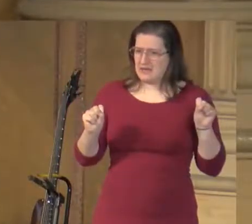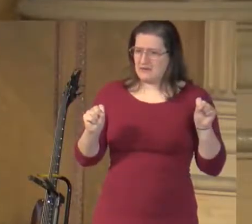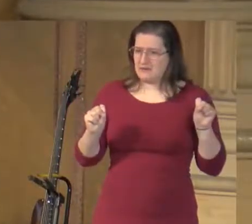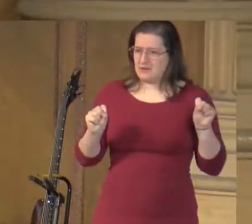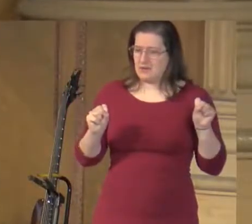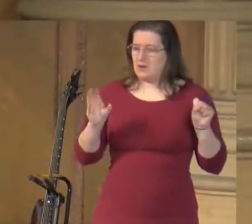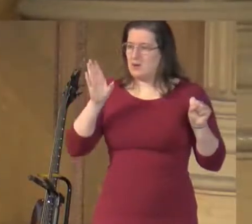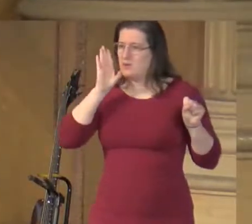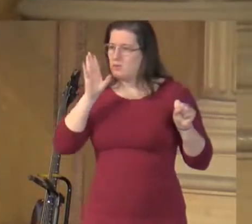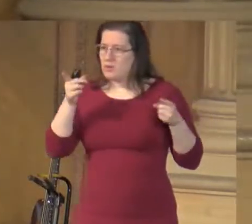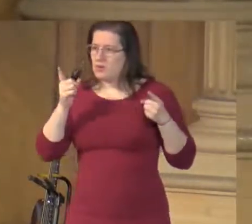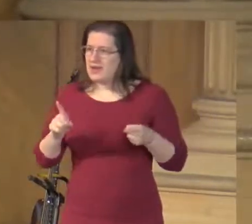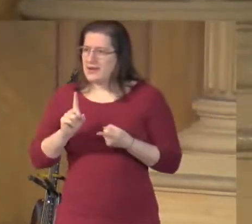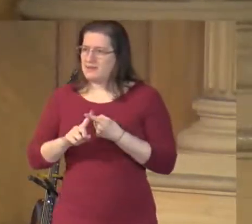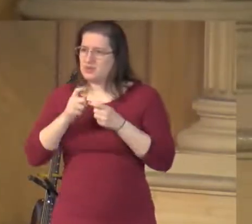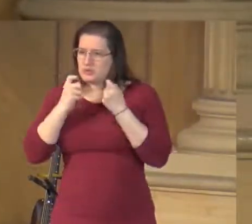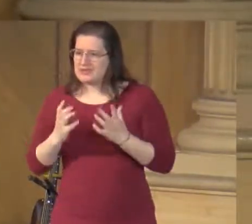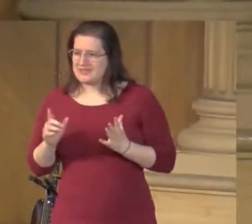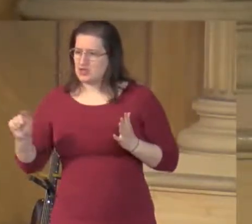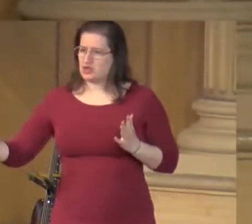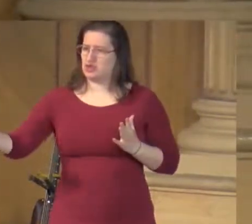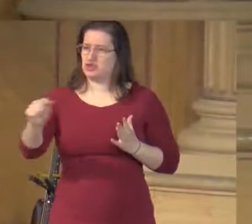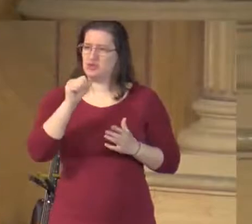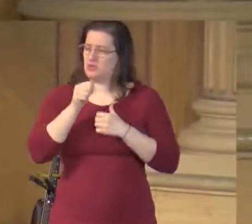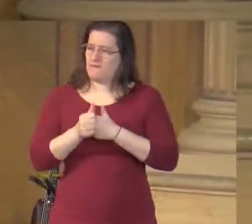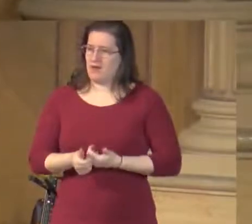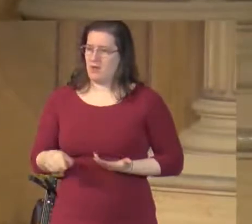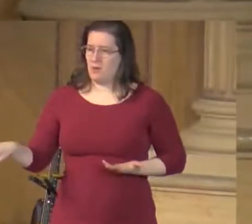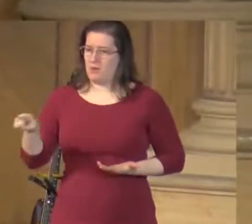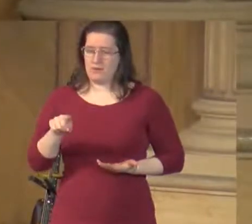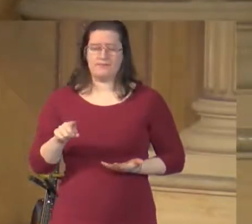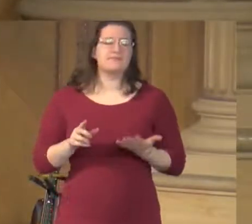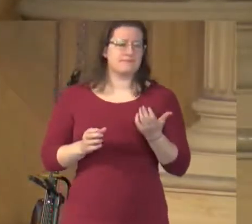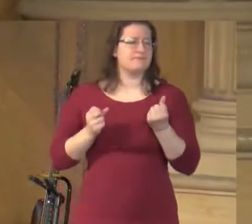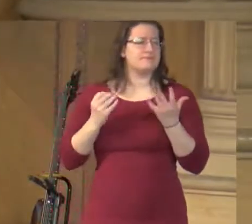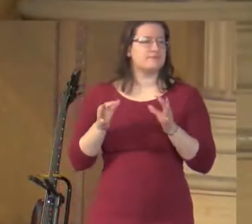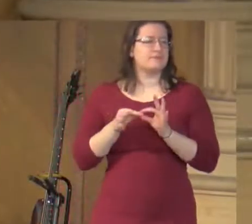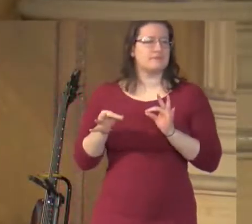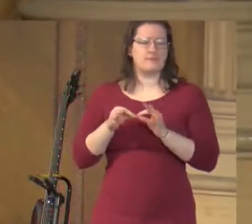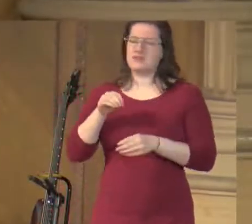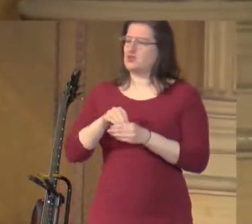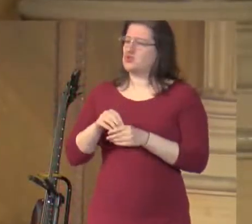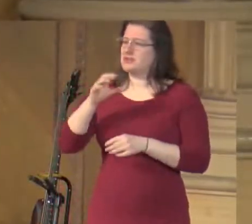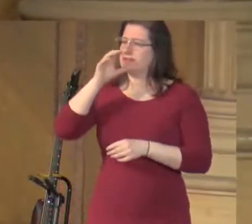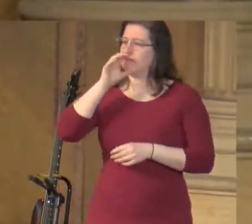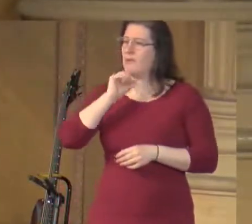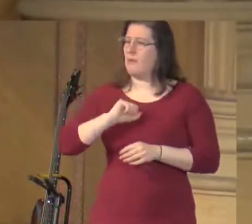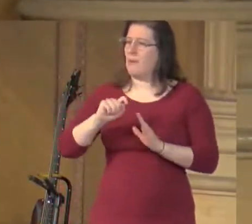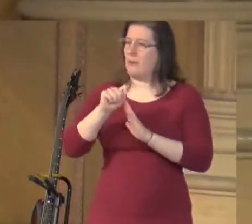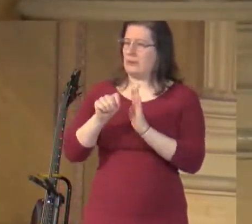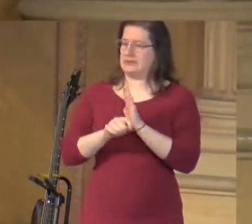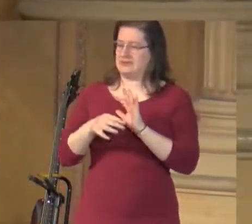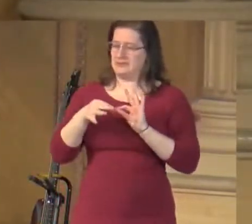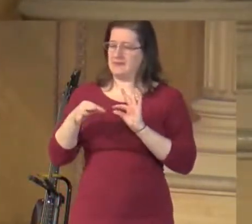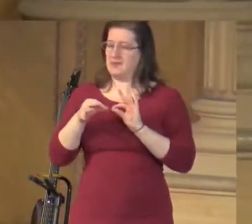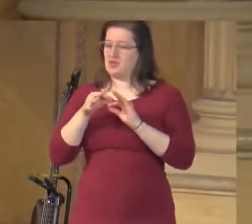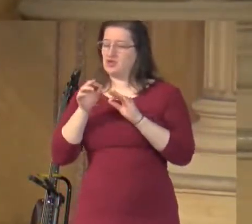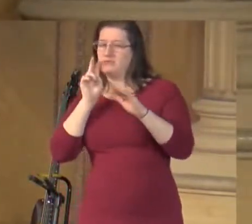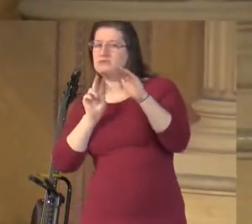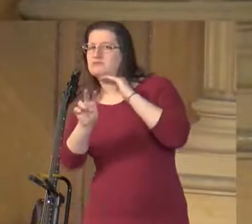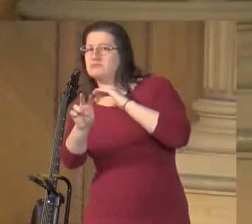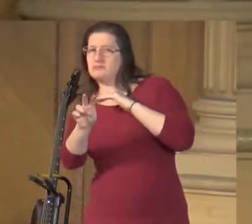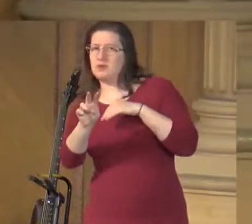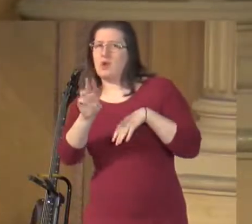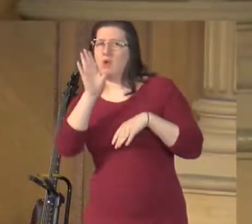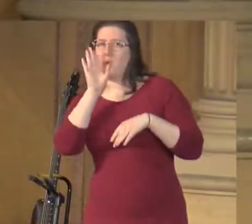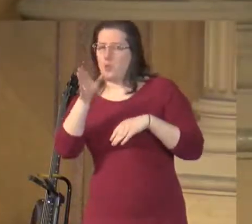Well it seems what Peter's doing here is he's referring to there's a number of passages in the Old Testament that kind of express this and this was the prophetic hope that one